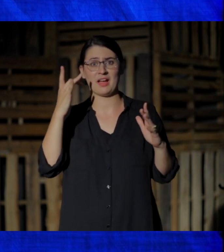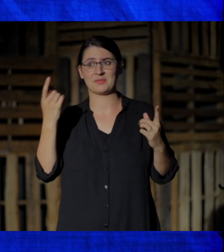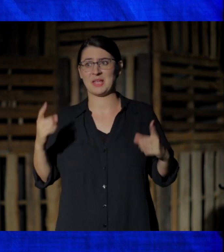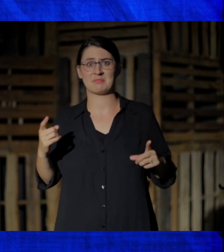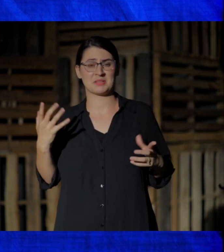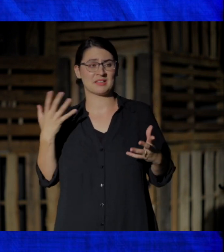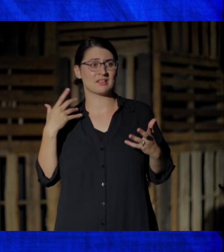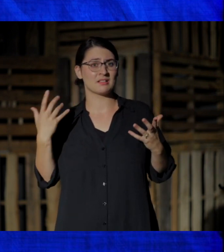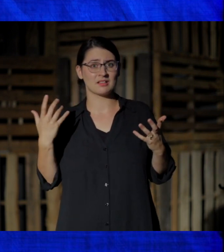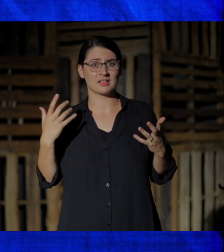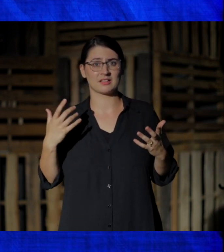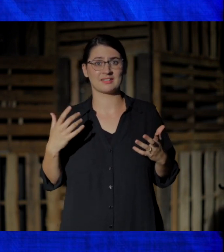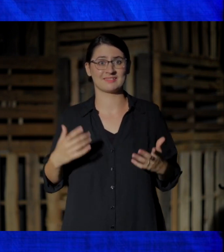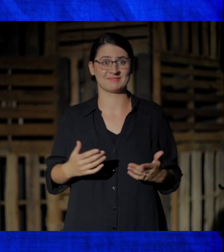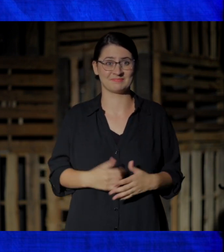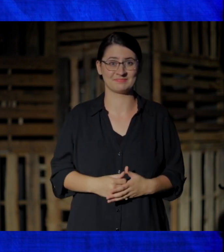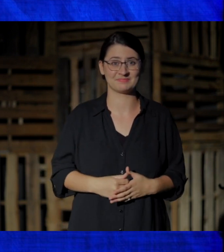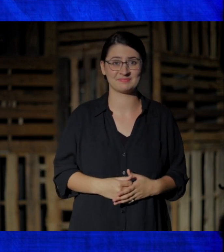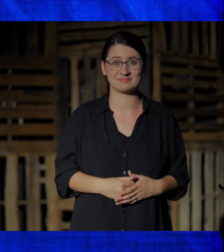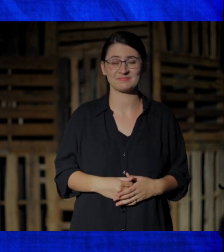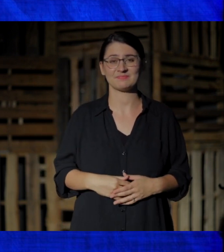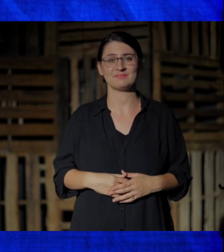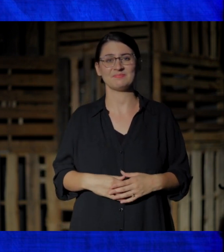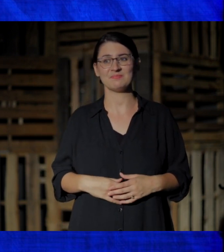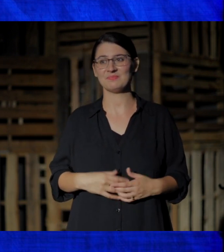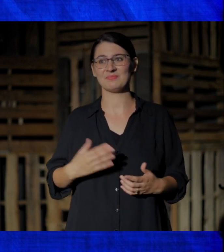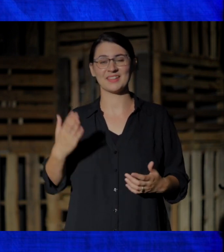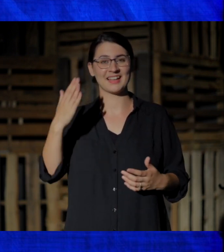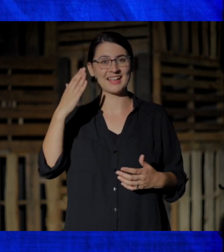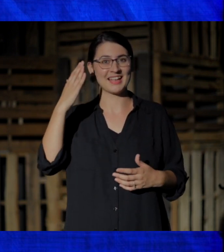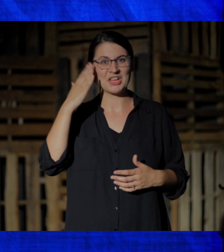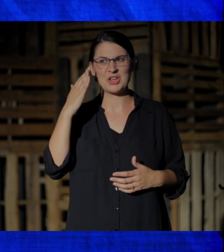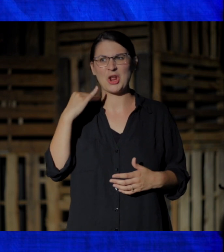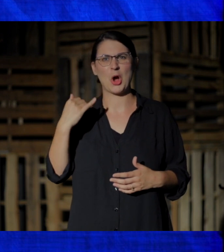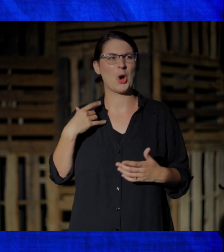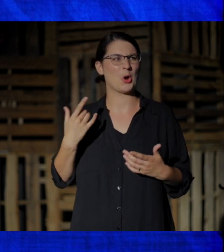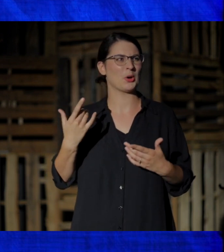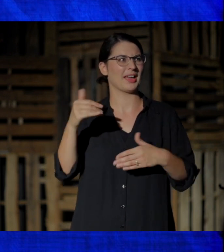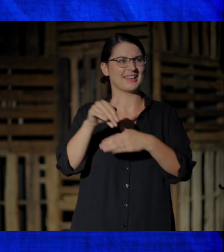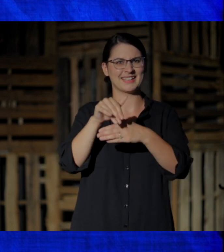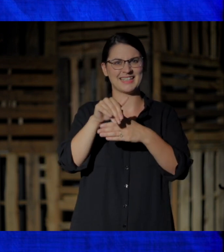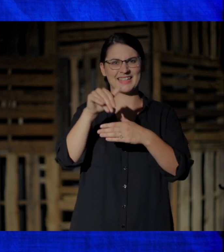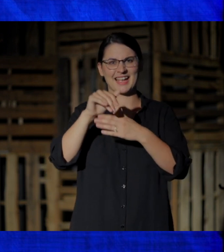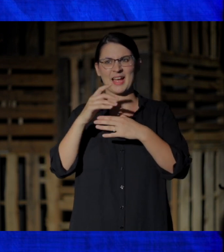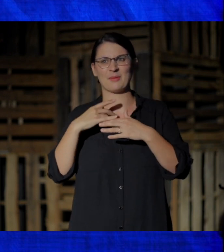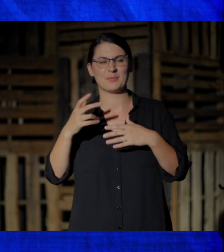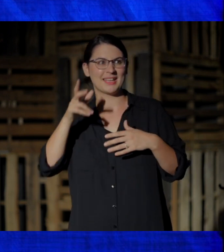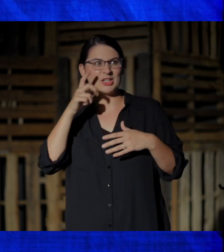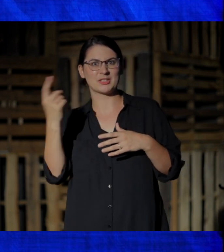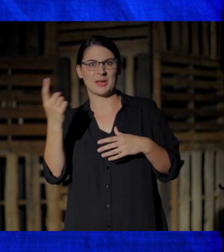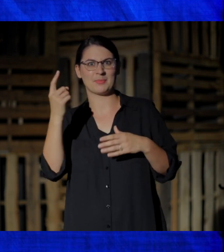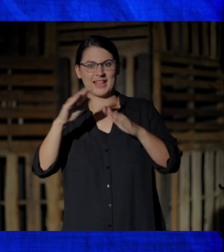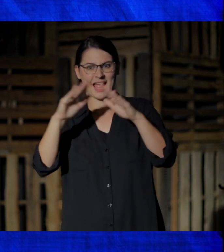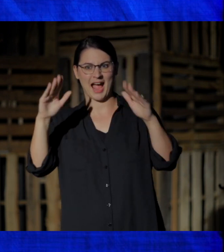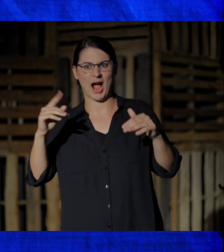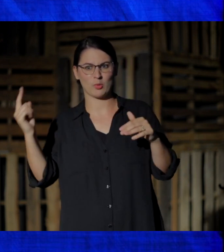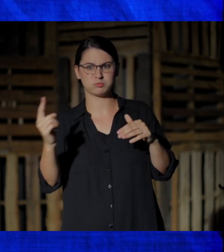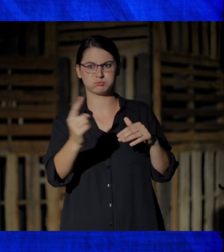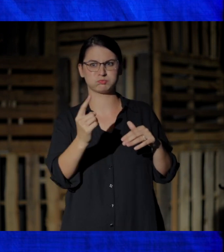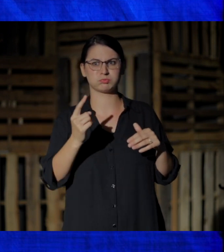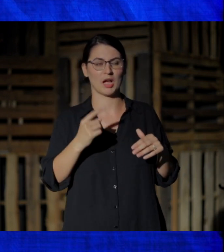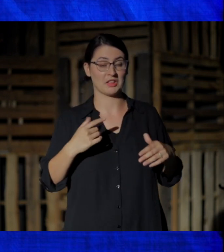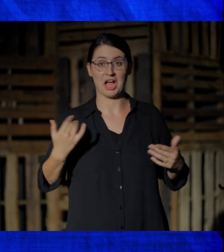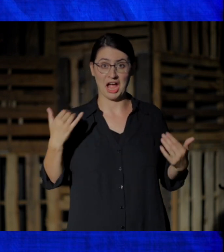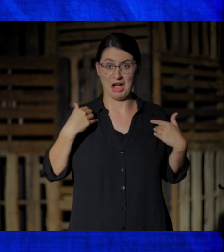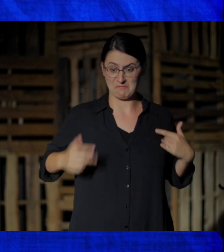That's why I got a gun. And I'm walking around my house with a flashlight. What's going on? Why did I hear this weird noise? You know, not everything. I'm not that paranoid. But my